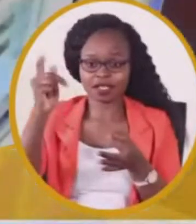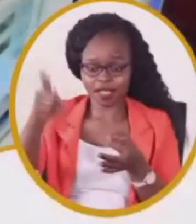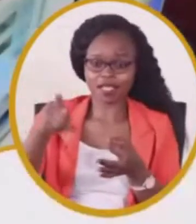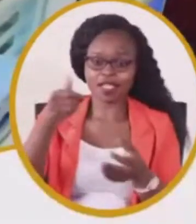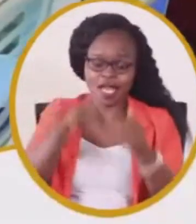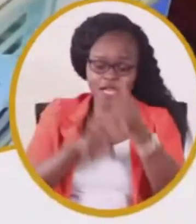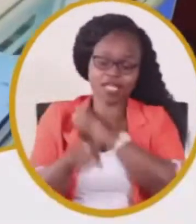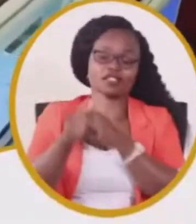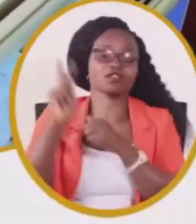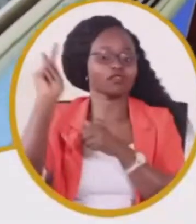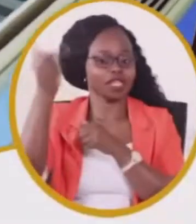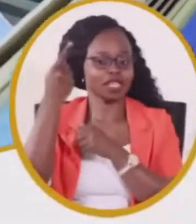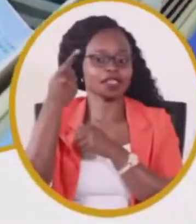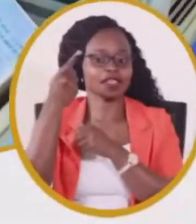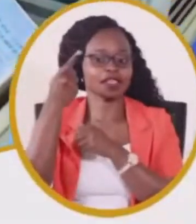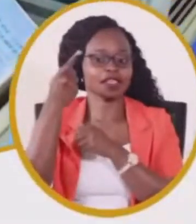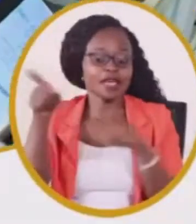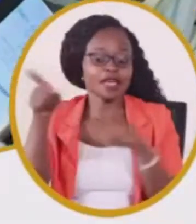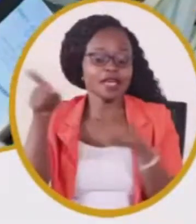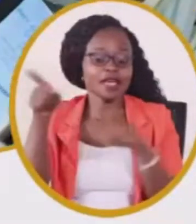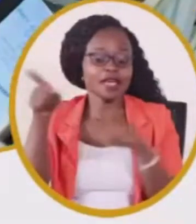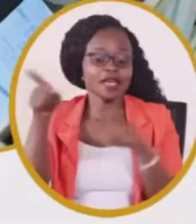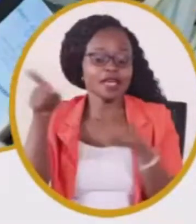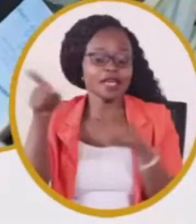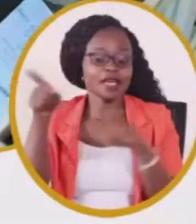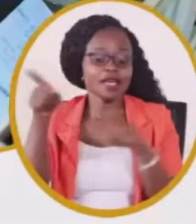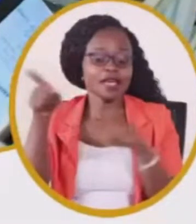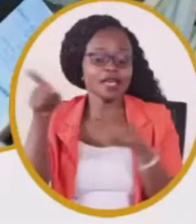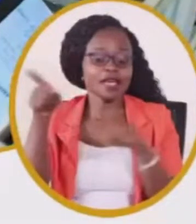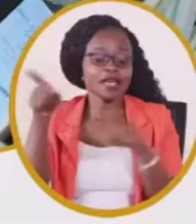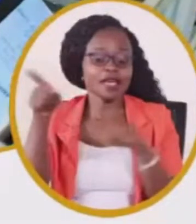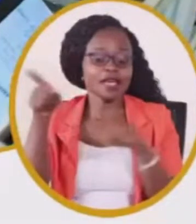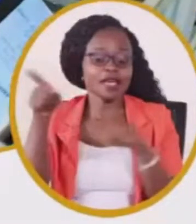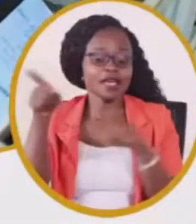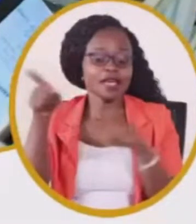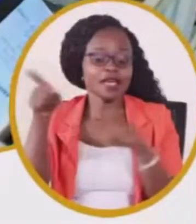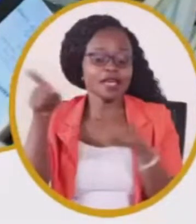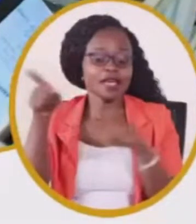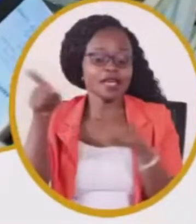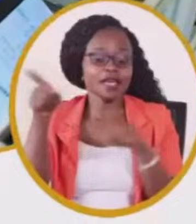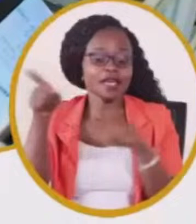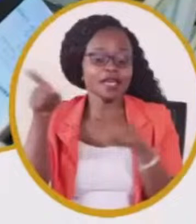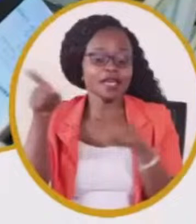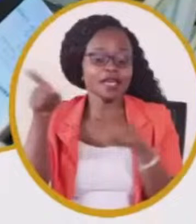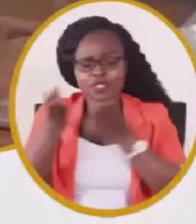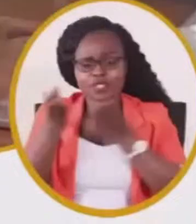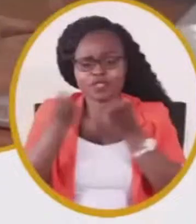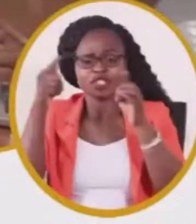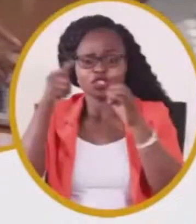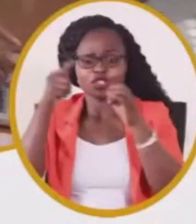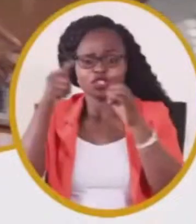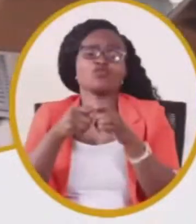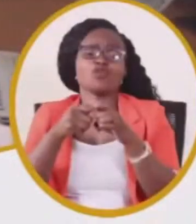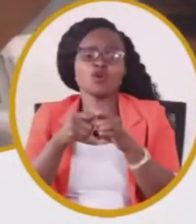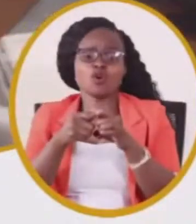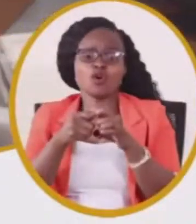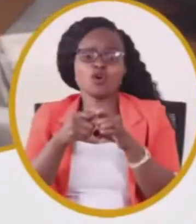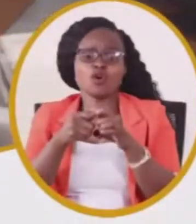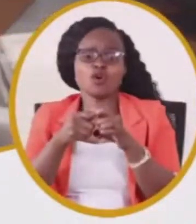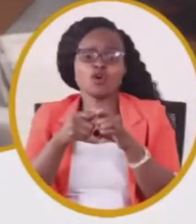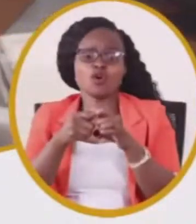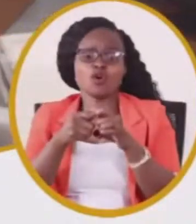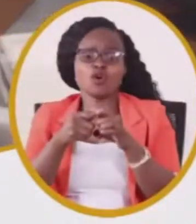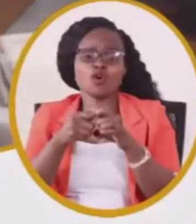@CAK_Kenya. You can channel a complaint or query regarding the authority's quality of service to the Commission for Administrative